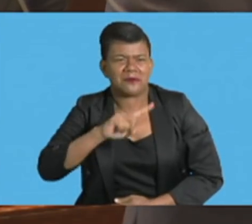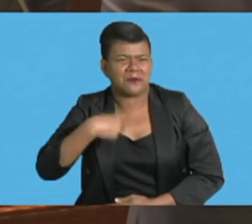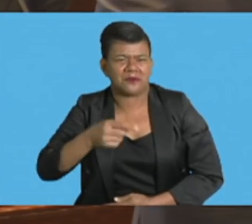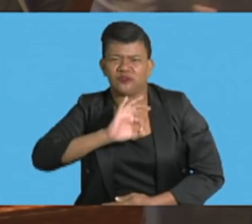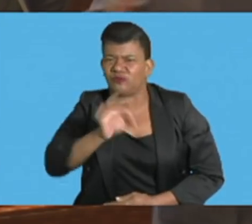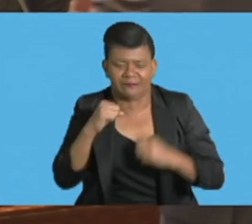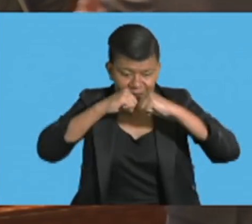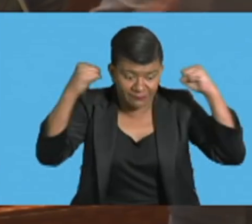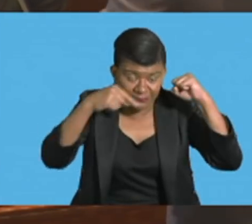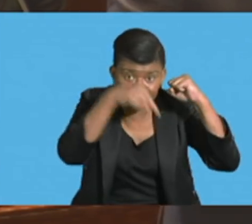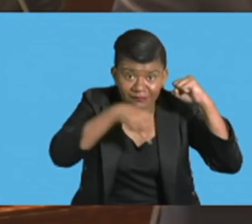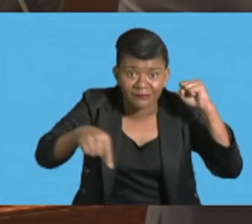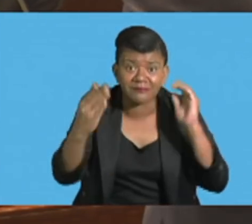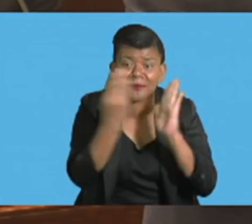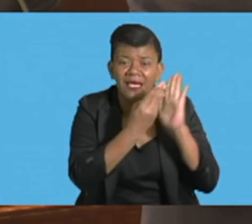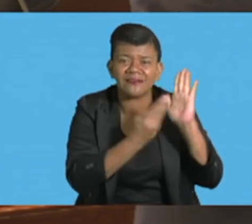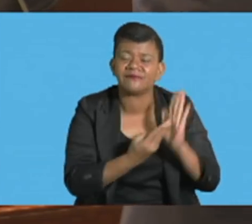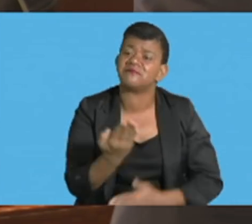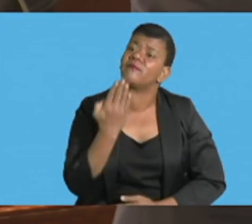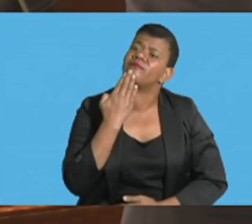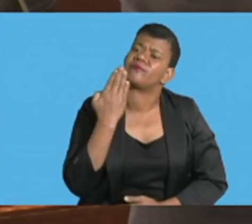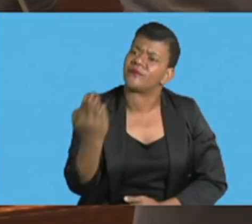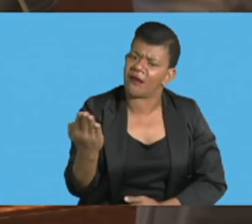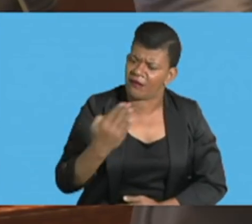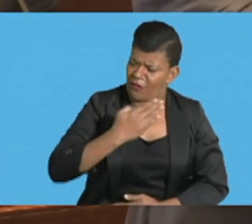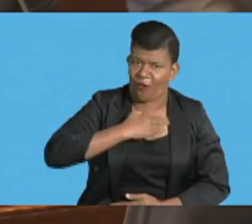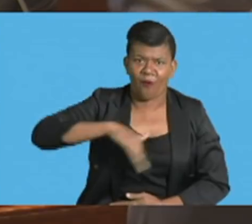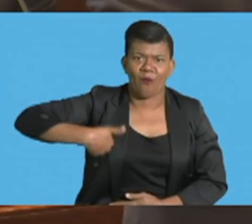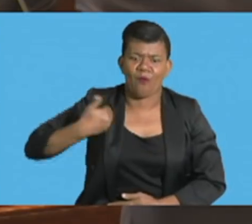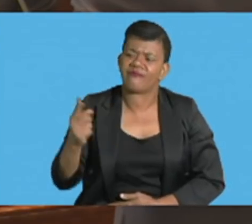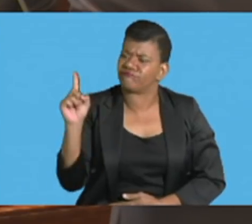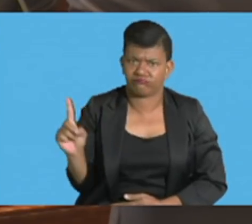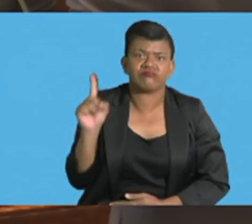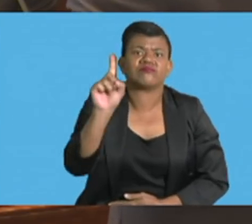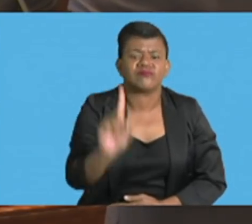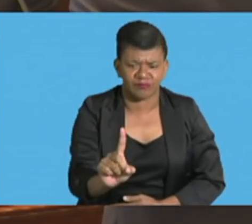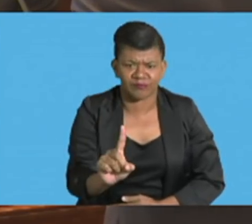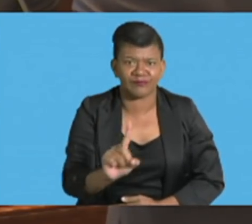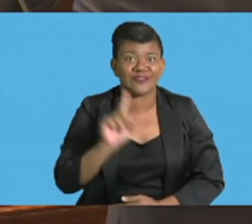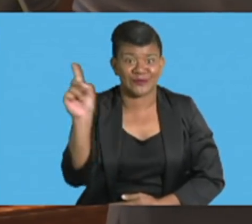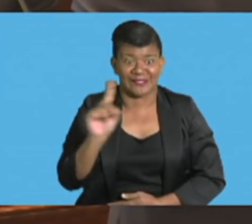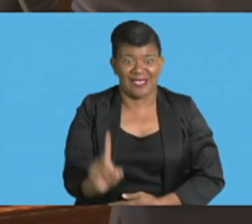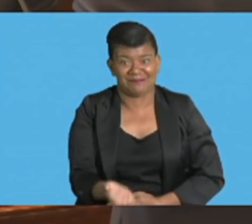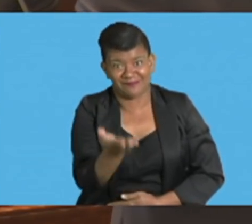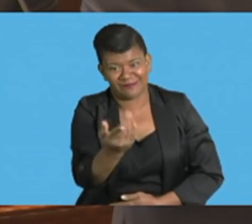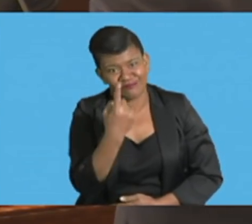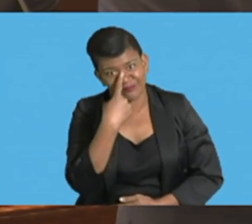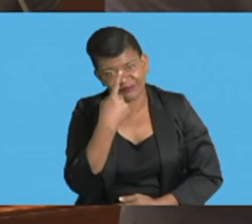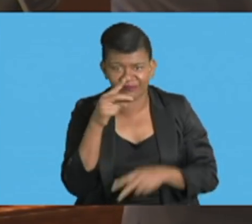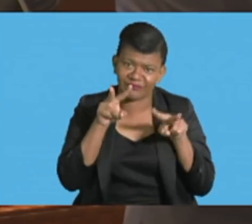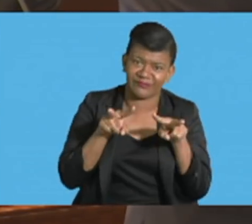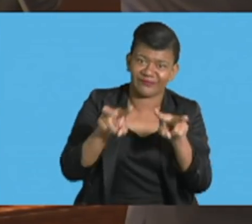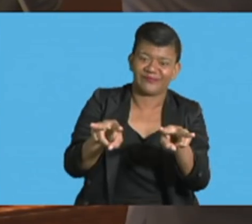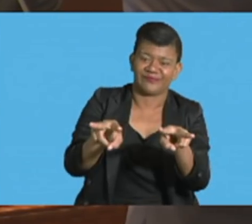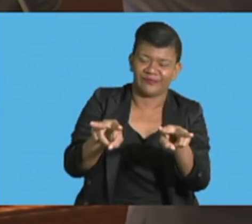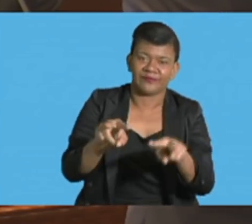Mrs. Rambuka for being present today. As he has mentioned, he has brought Mrs.